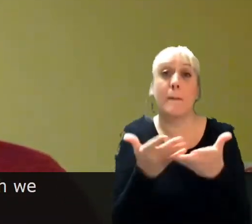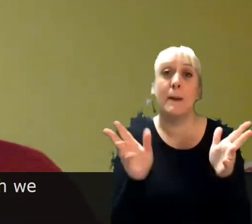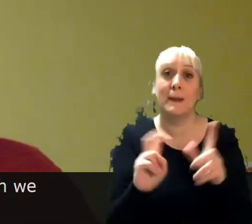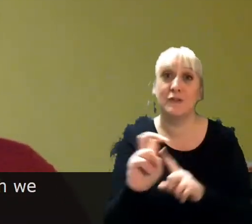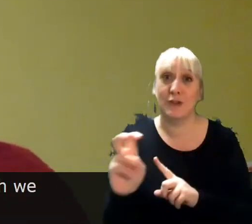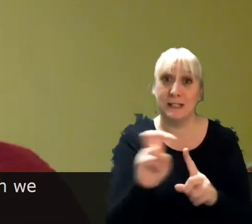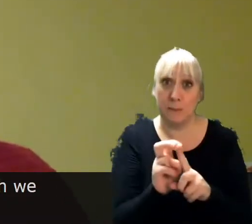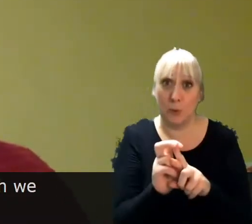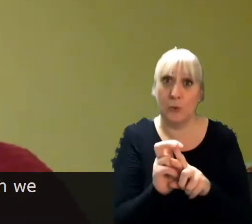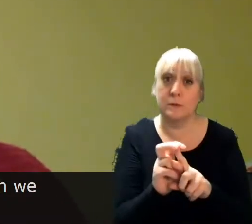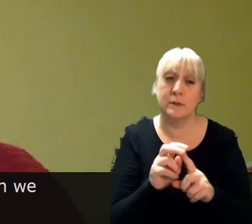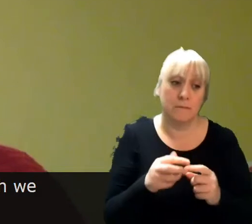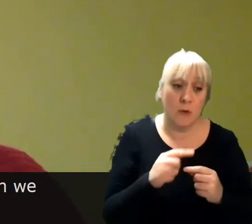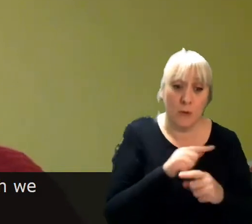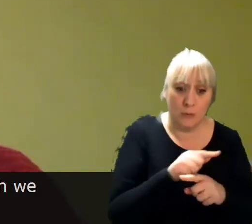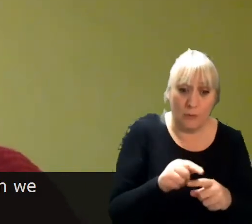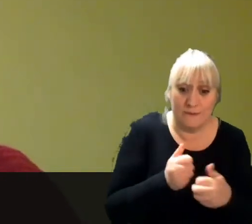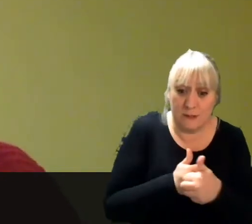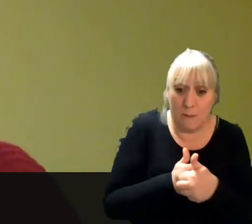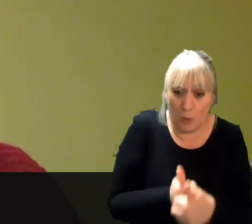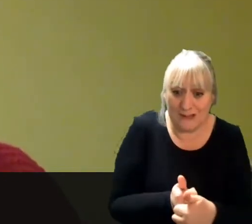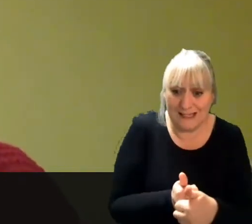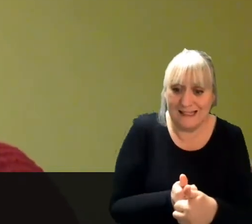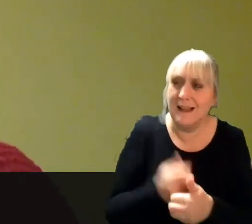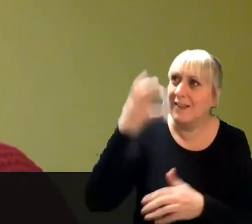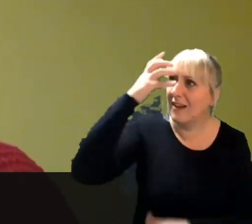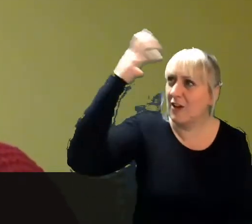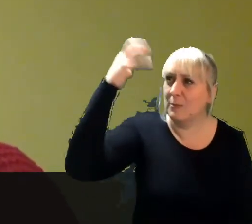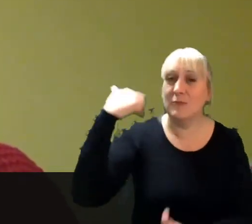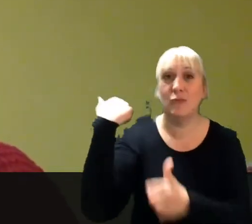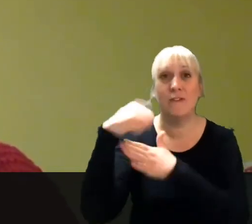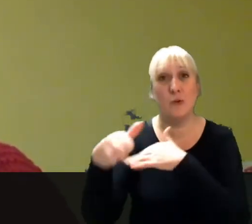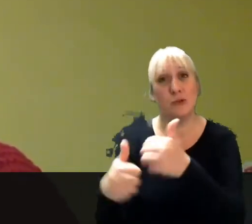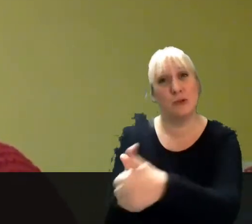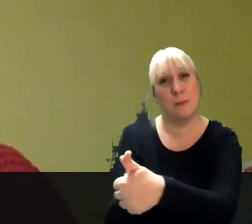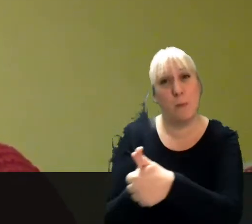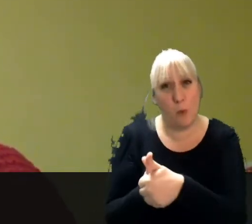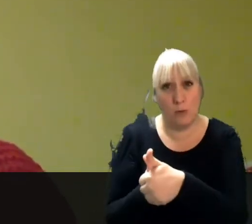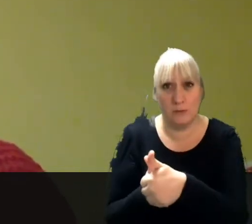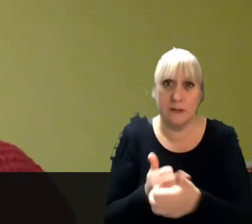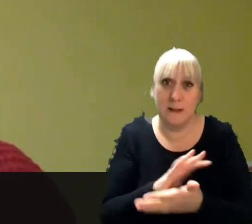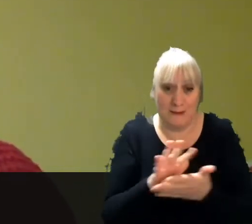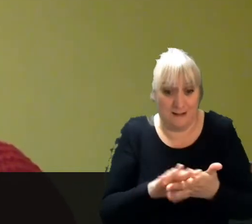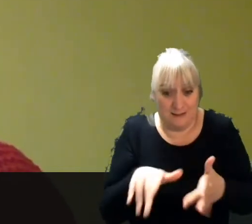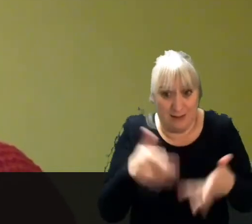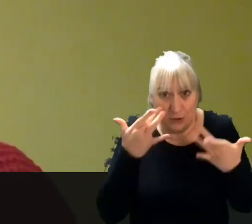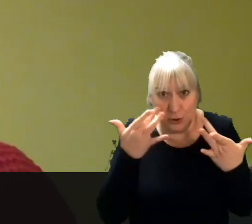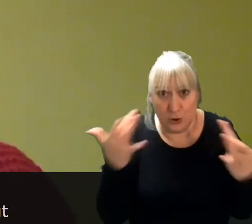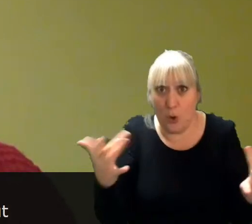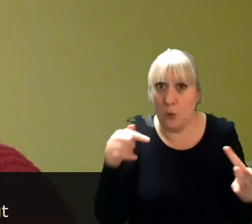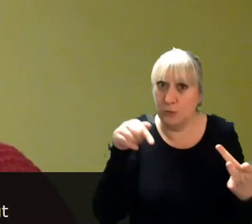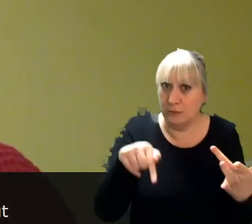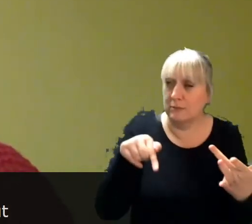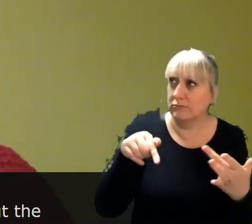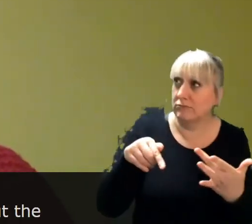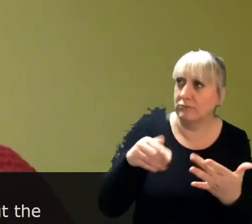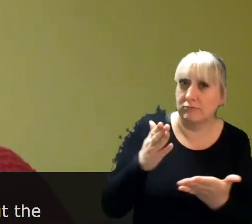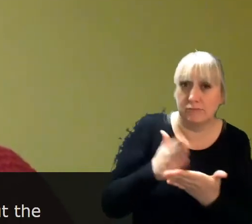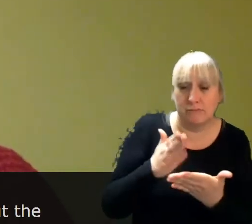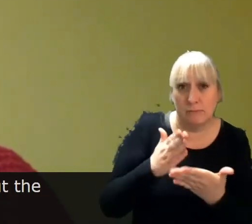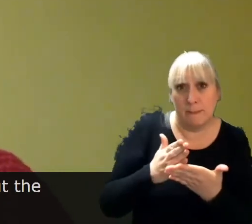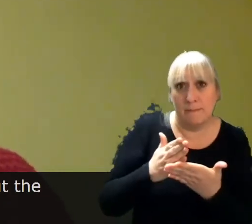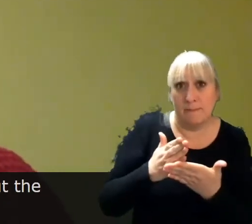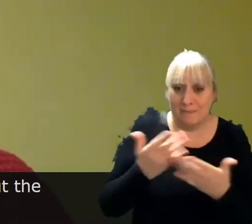not supporting it. So I think that tells you a great deal about the attention to making London